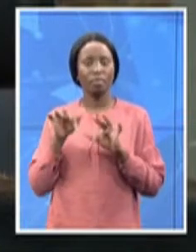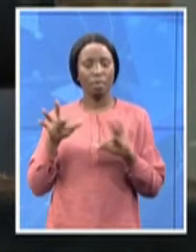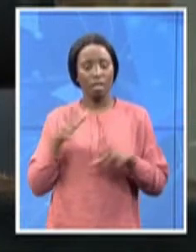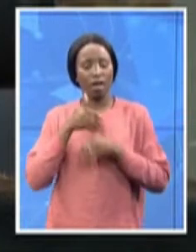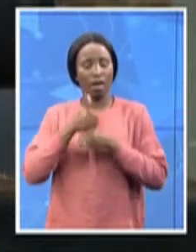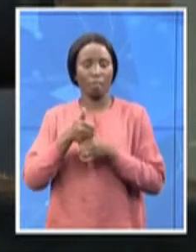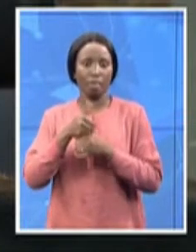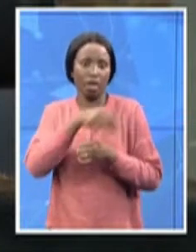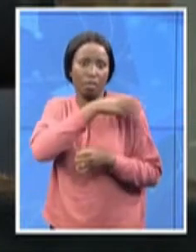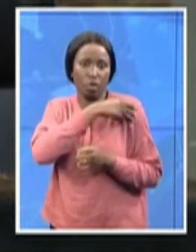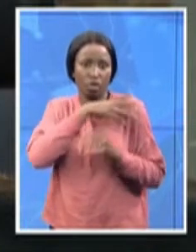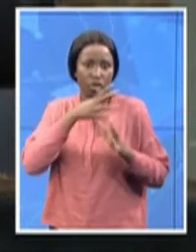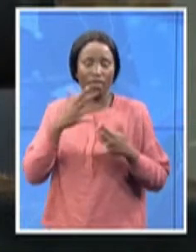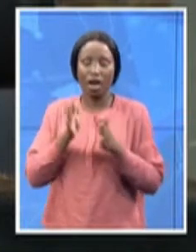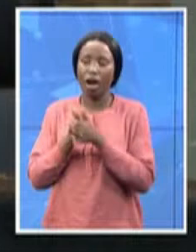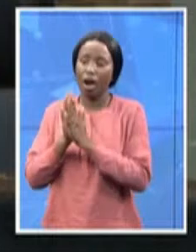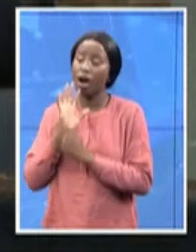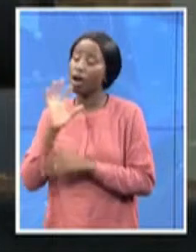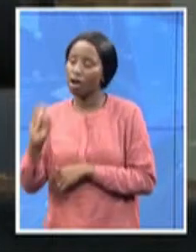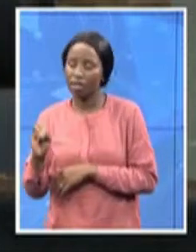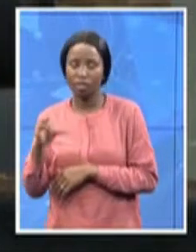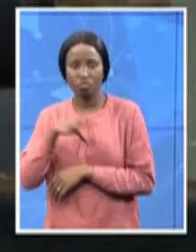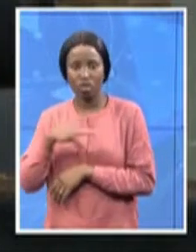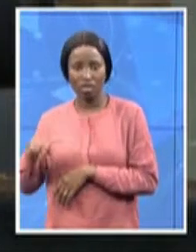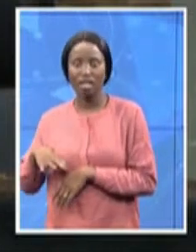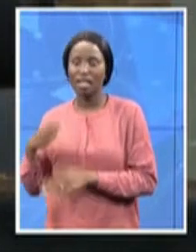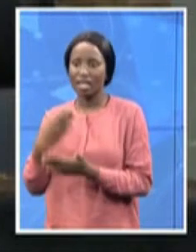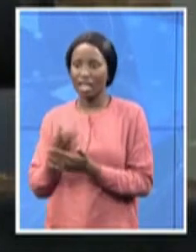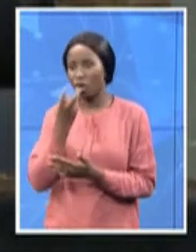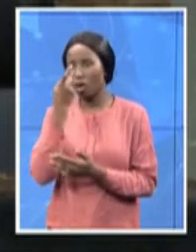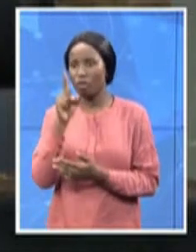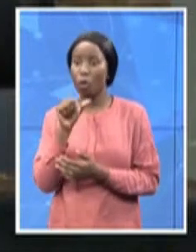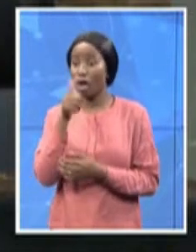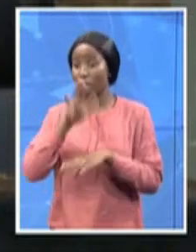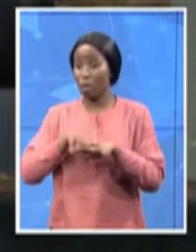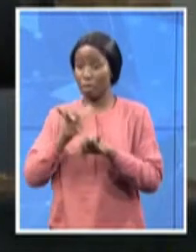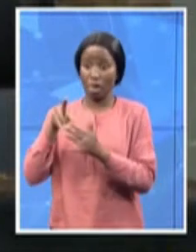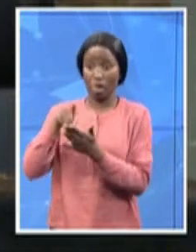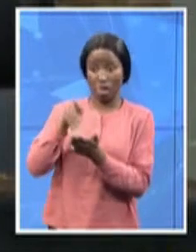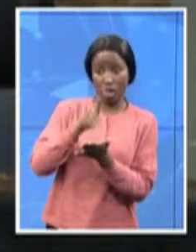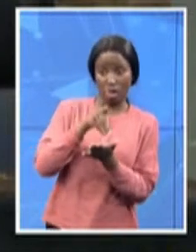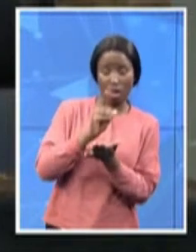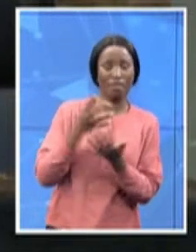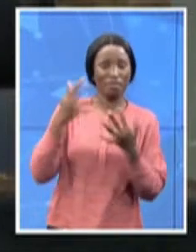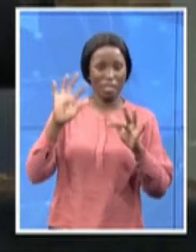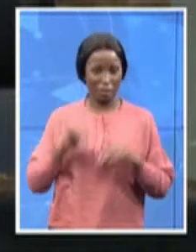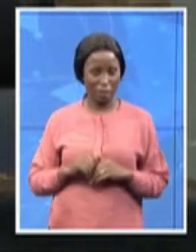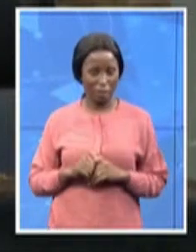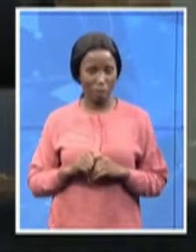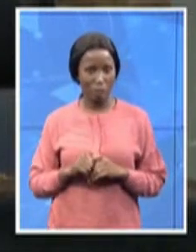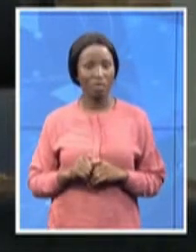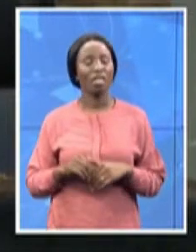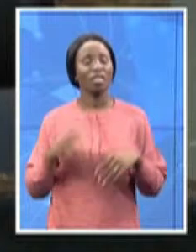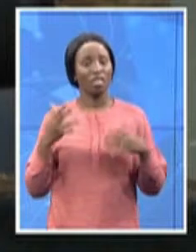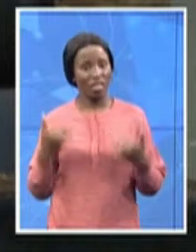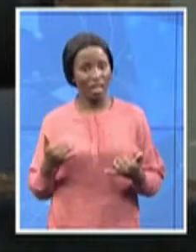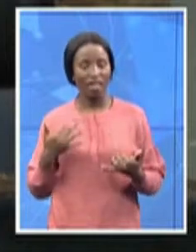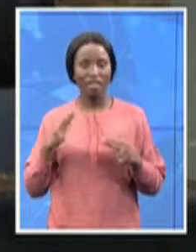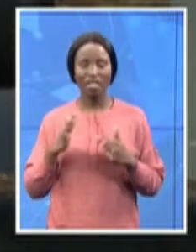prospective donors for donations and thanked some donors who had already